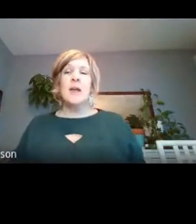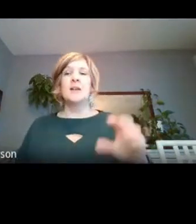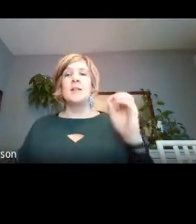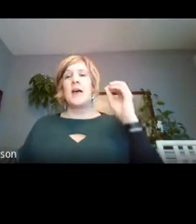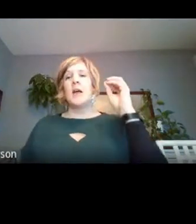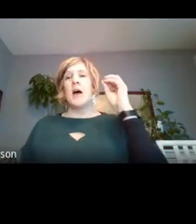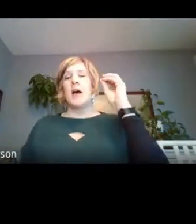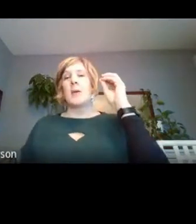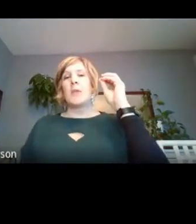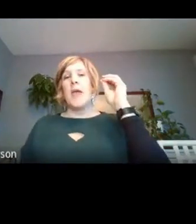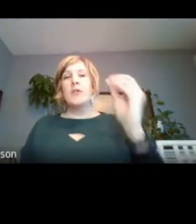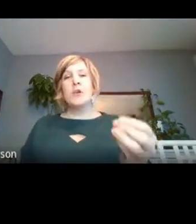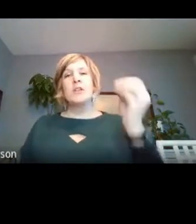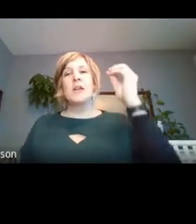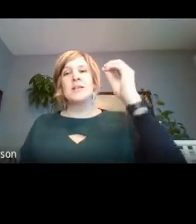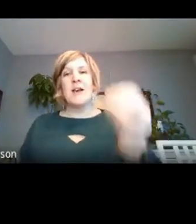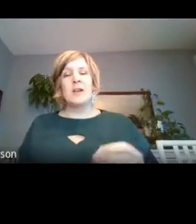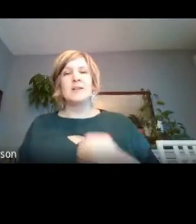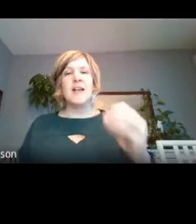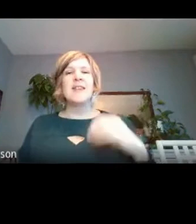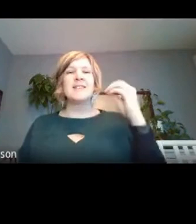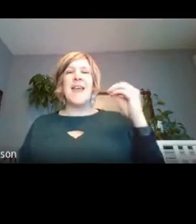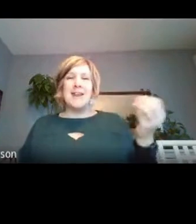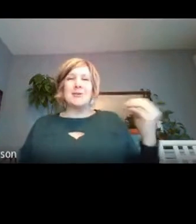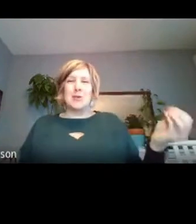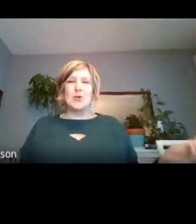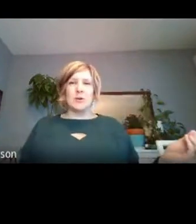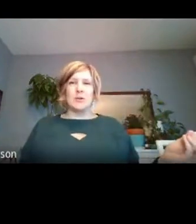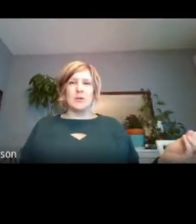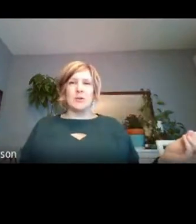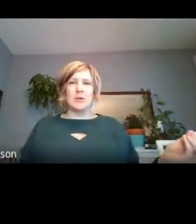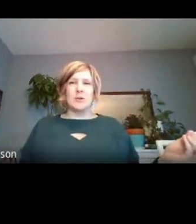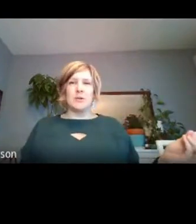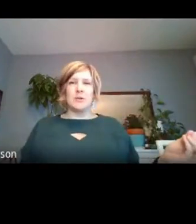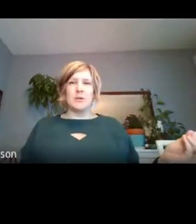me is that um everything is evidence nothing is anecdotal